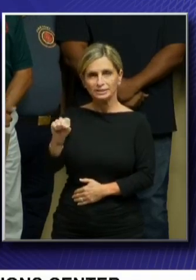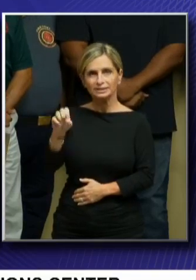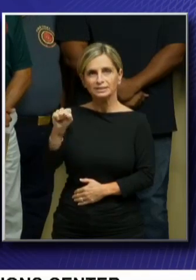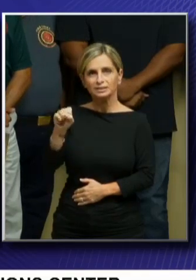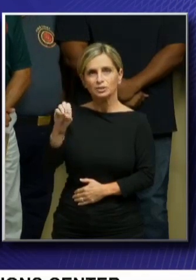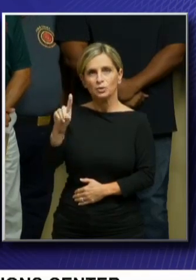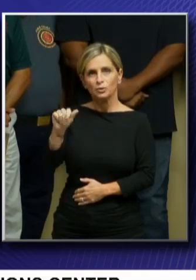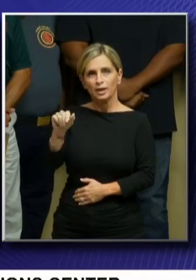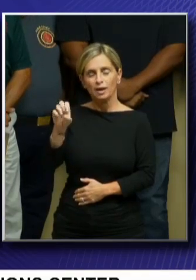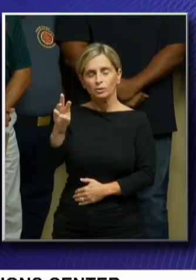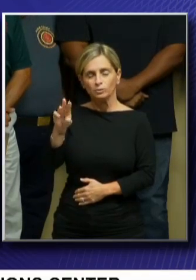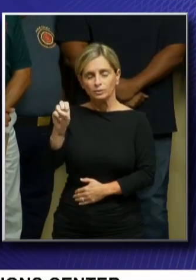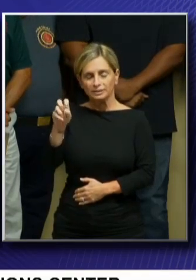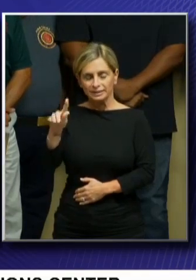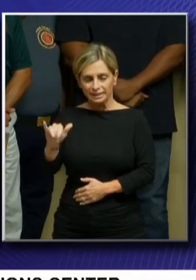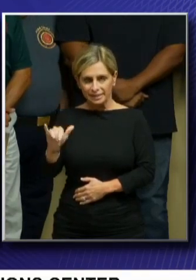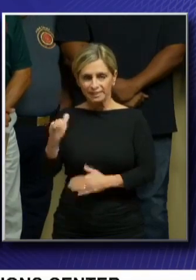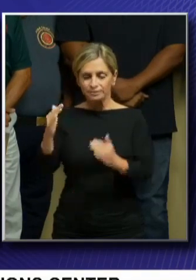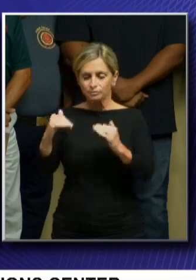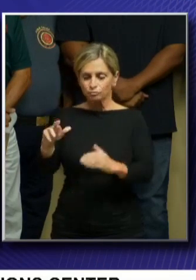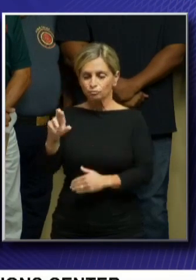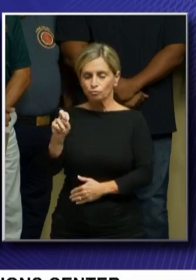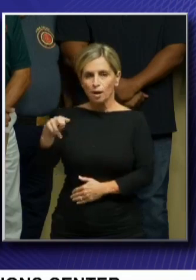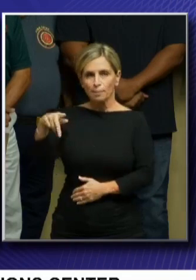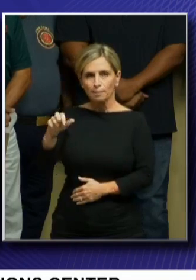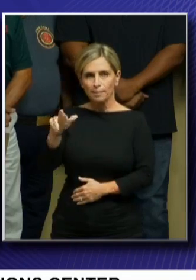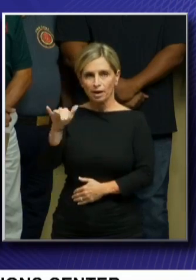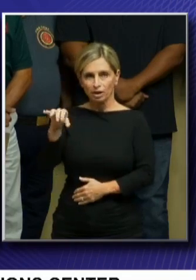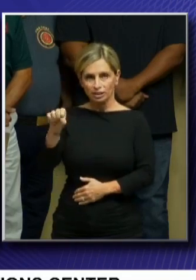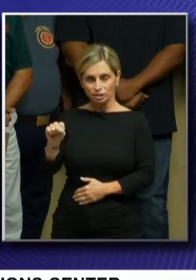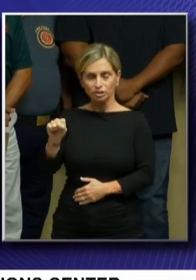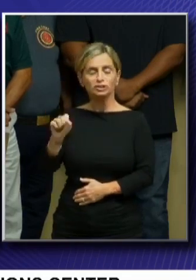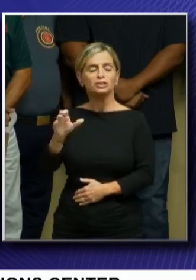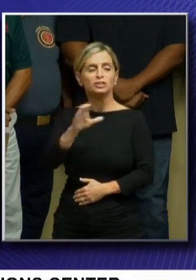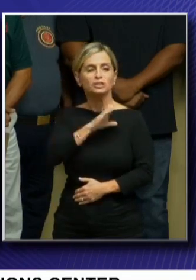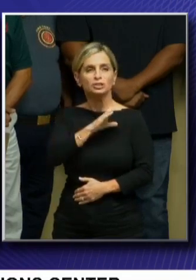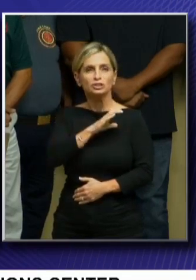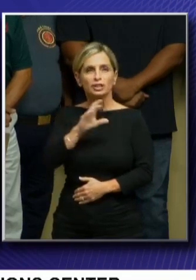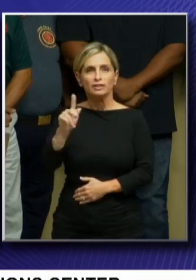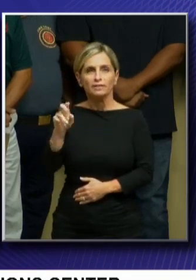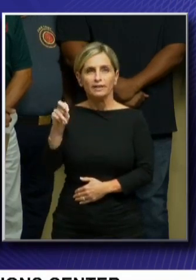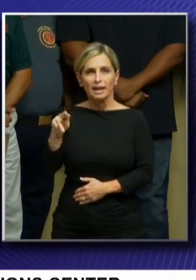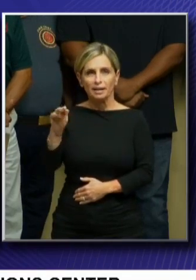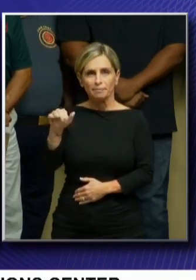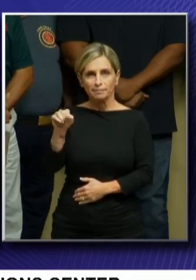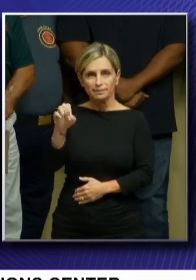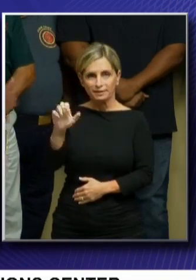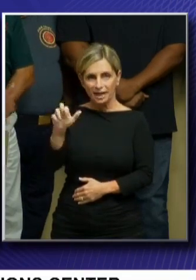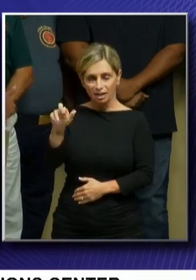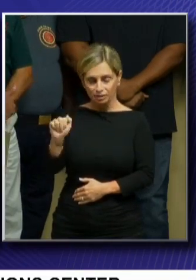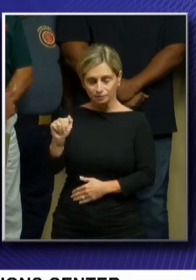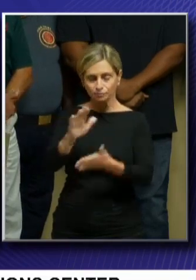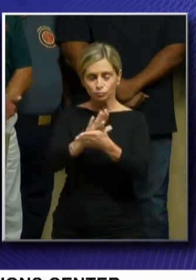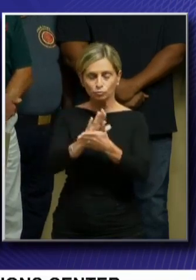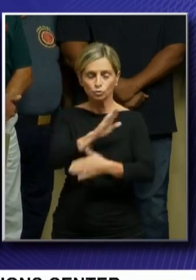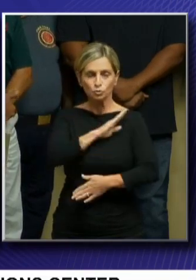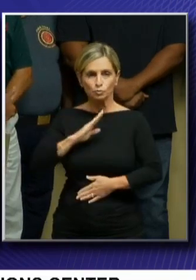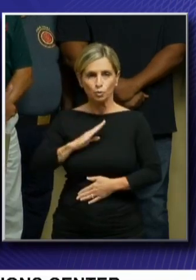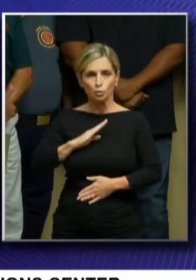Safety Director Ron Parrish, Sheriff Ken Mascara, School Board Superintendent Wayne